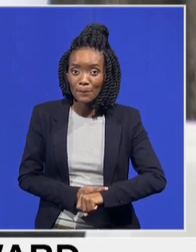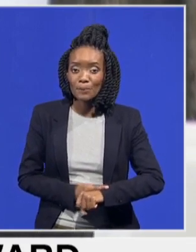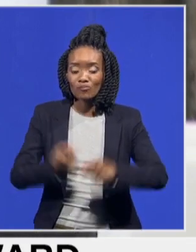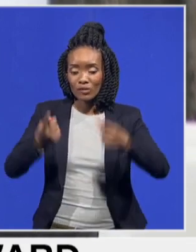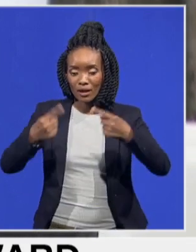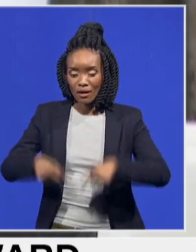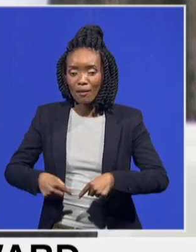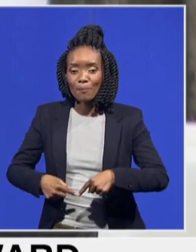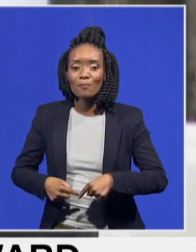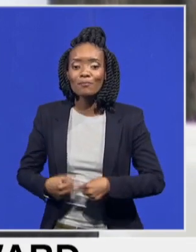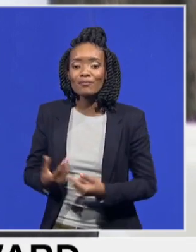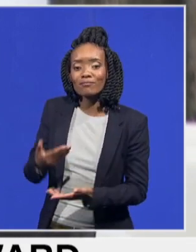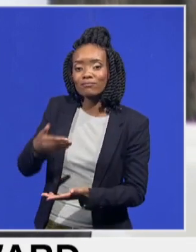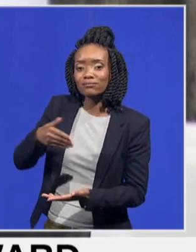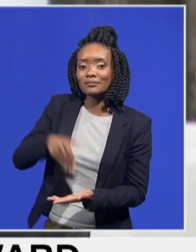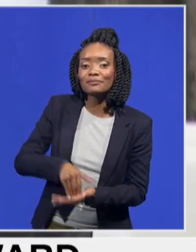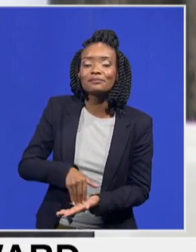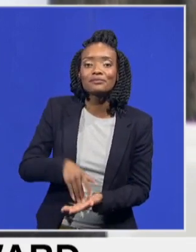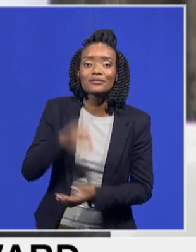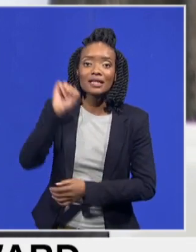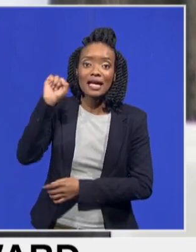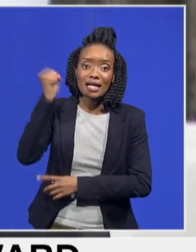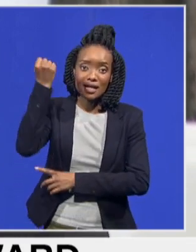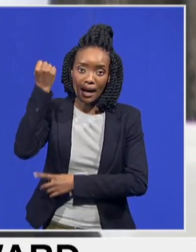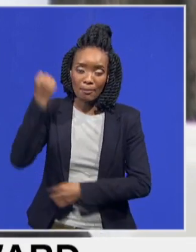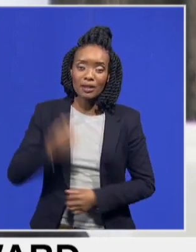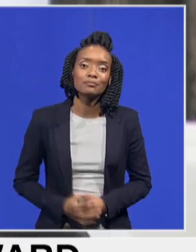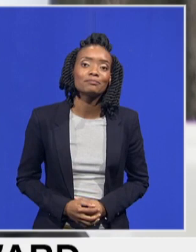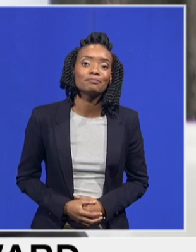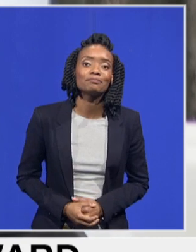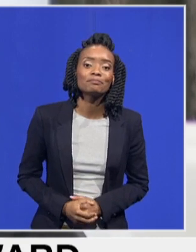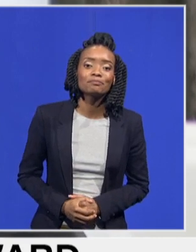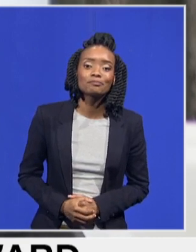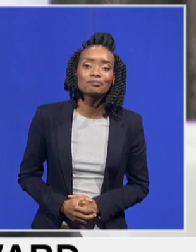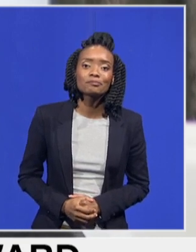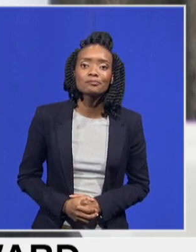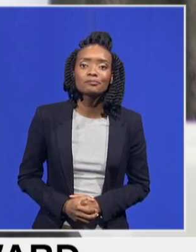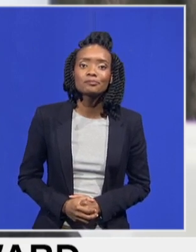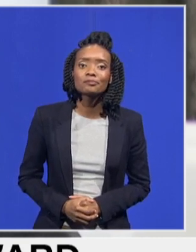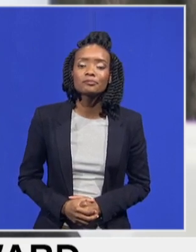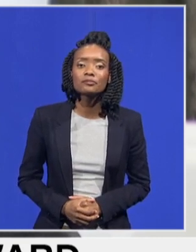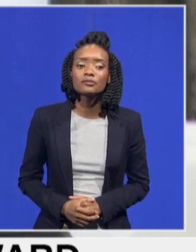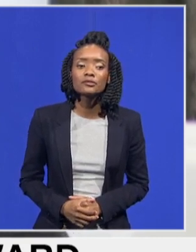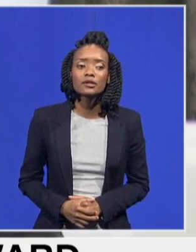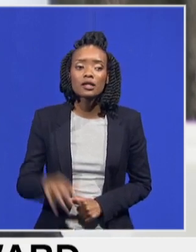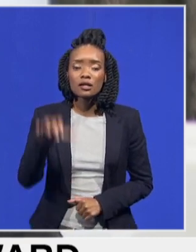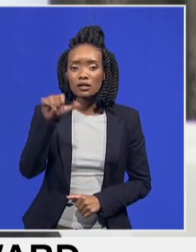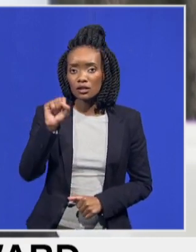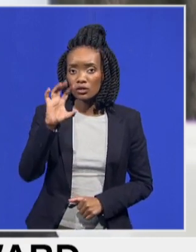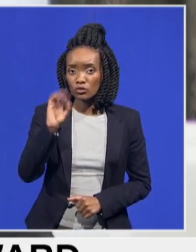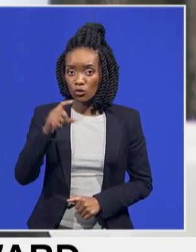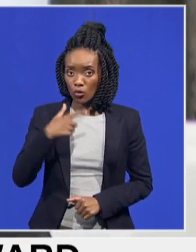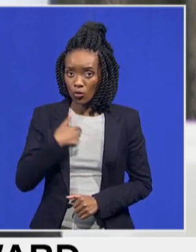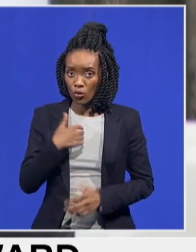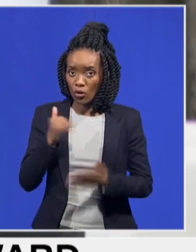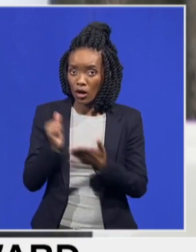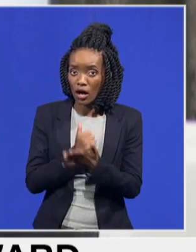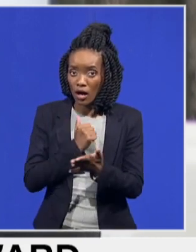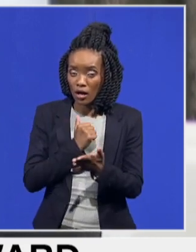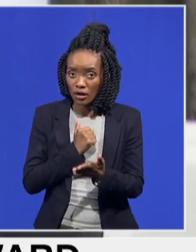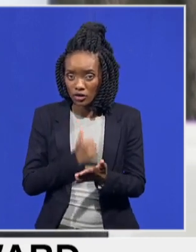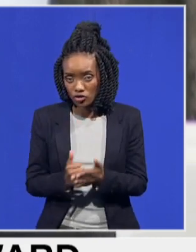Indaba. Yeah, so I registered as a hosted